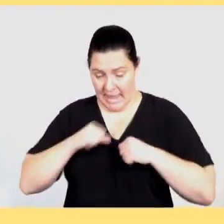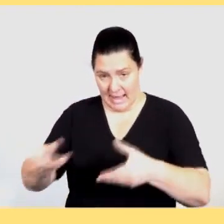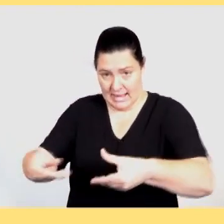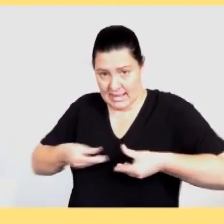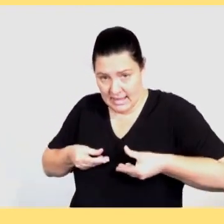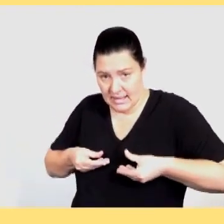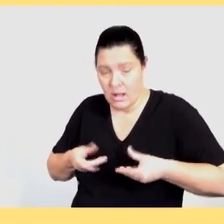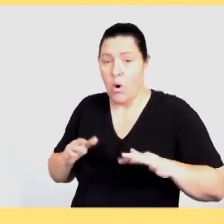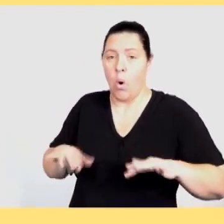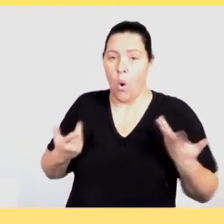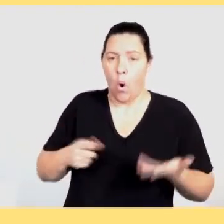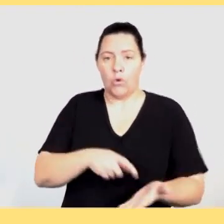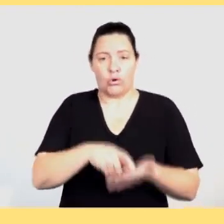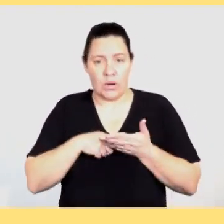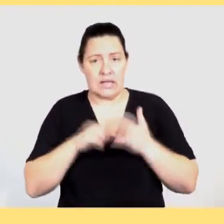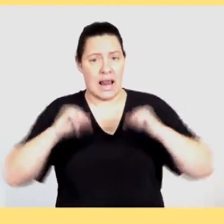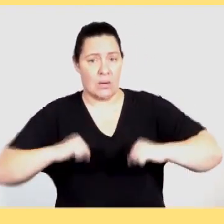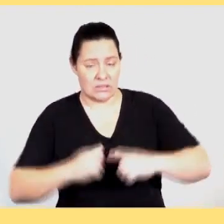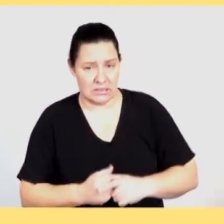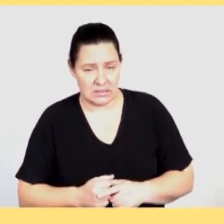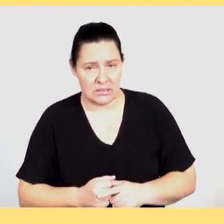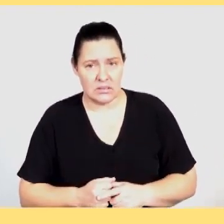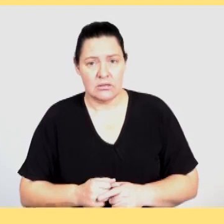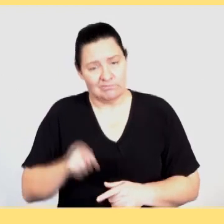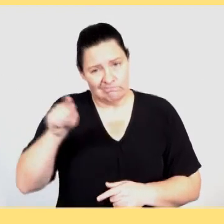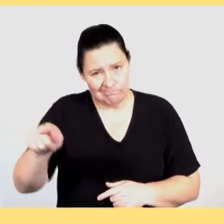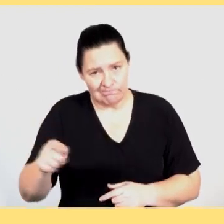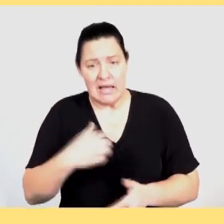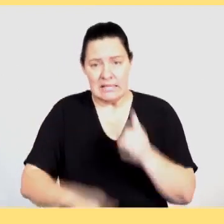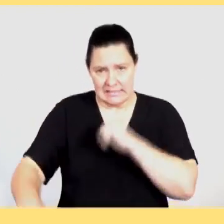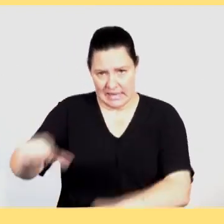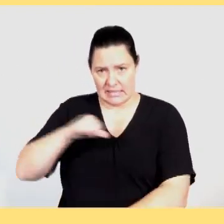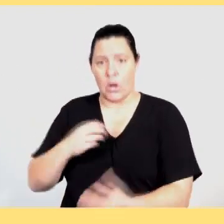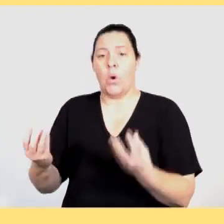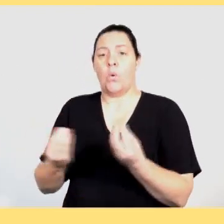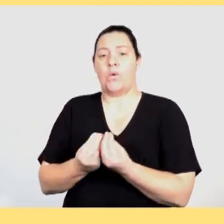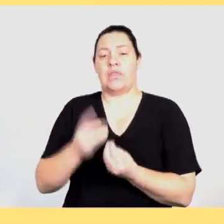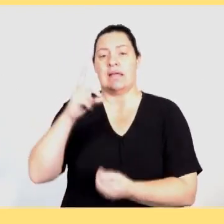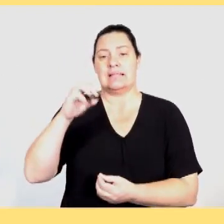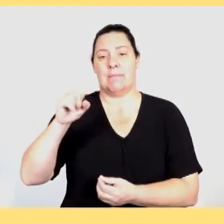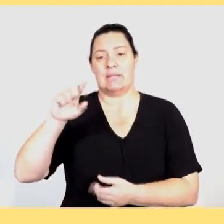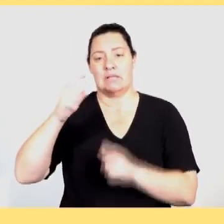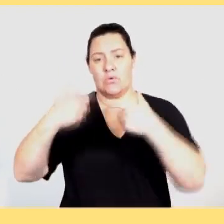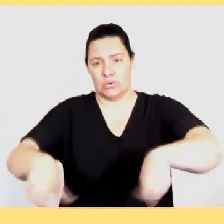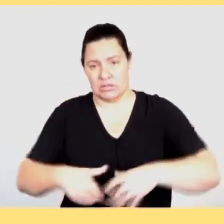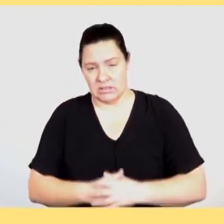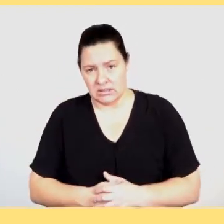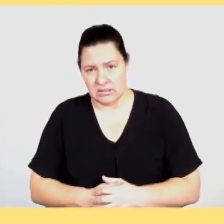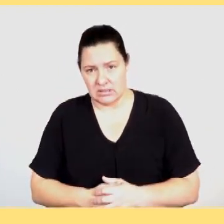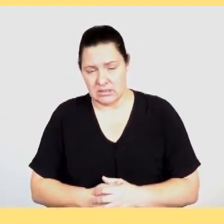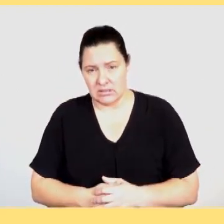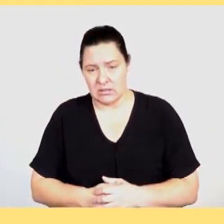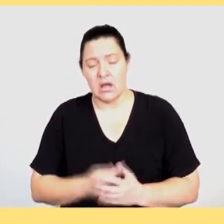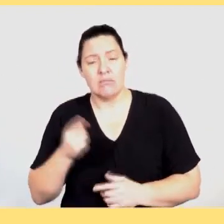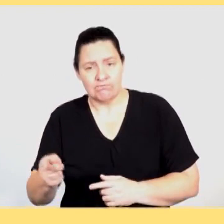returns goods or requests for an allowance, the debtor will send back the goods together with a debit note. So,